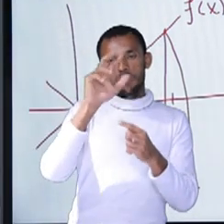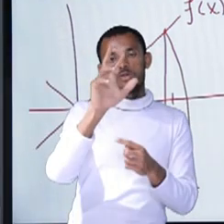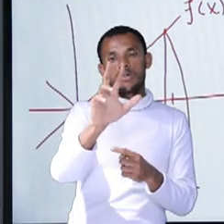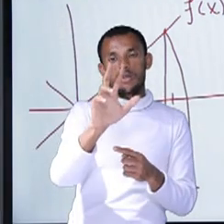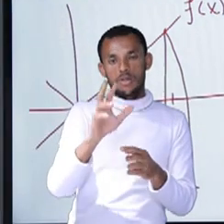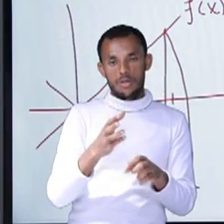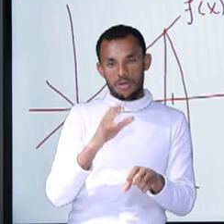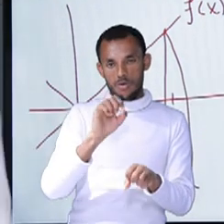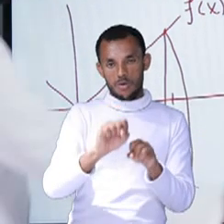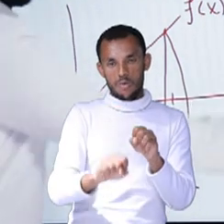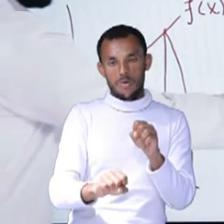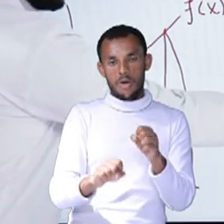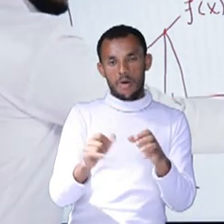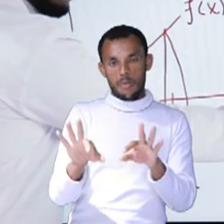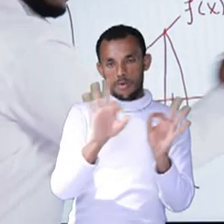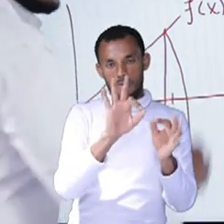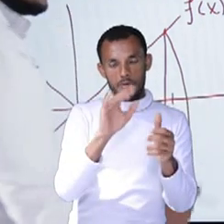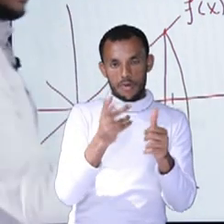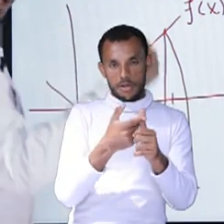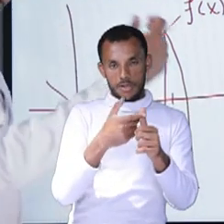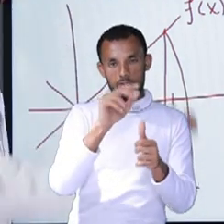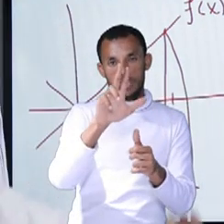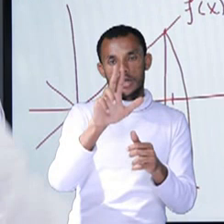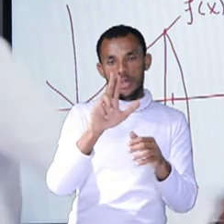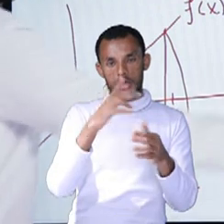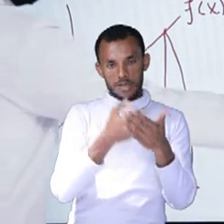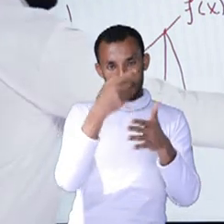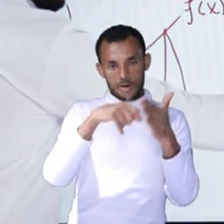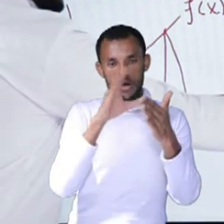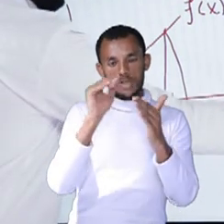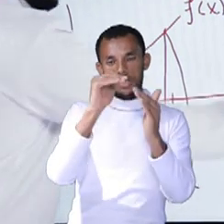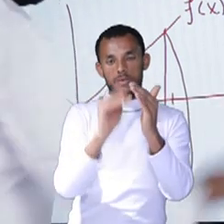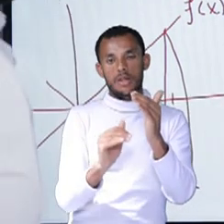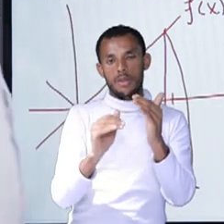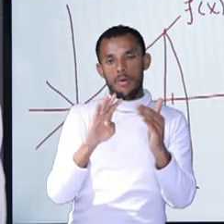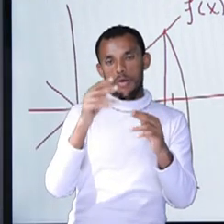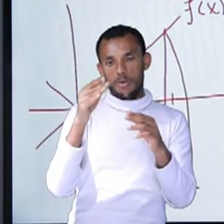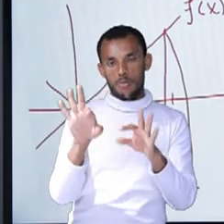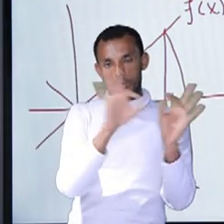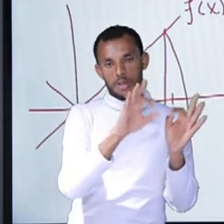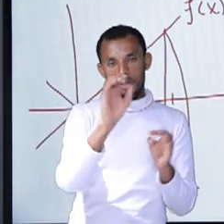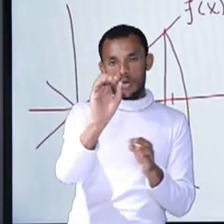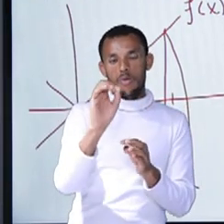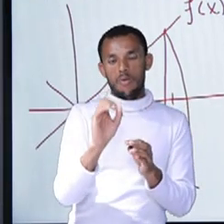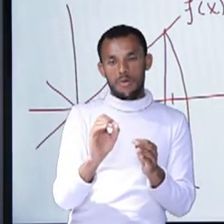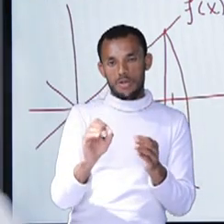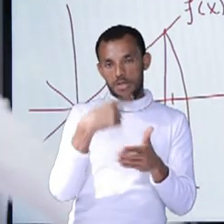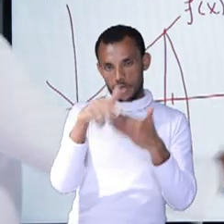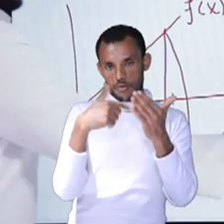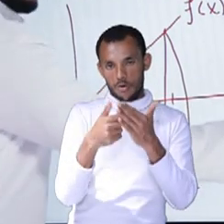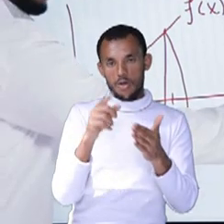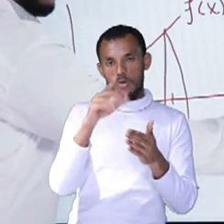3. So put first 3 on this value and subtract by putting 0 on this.